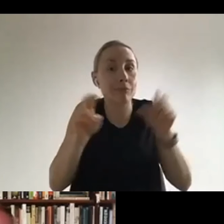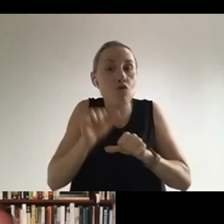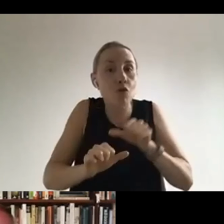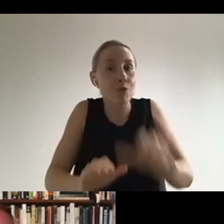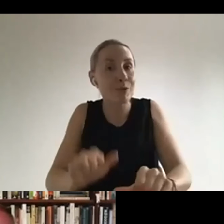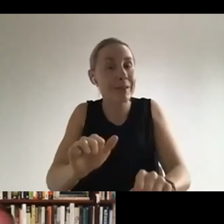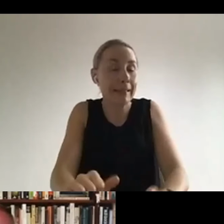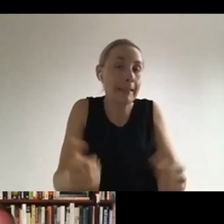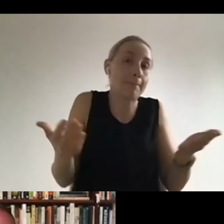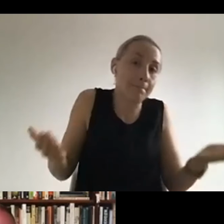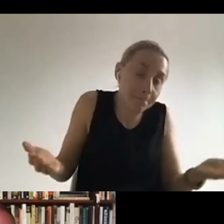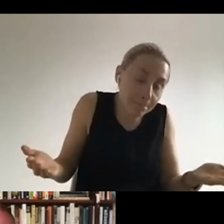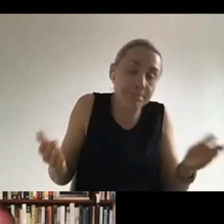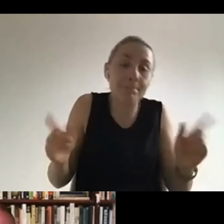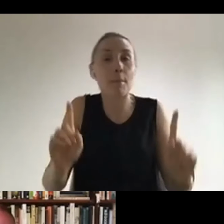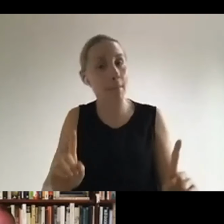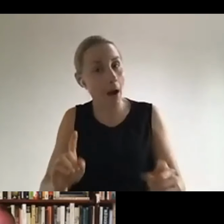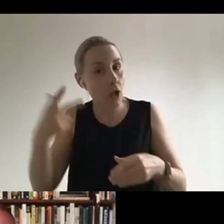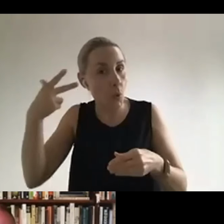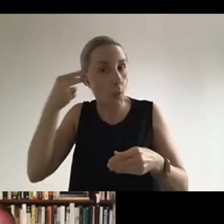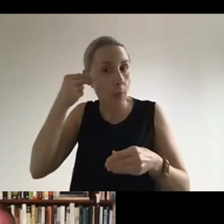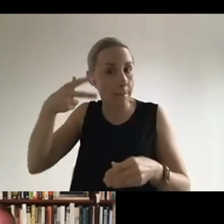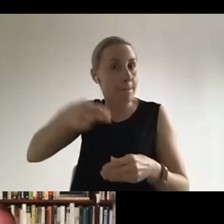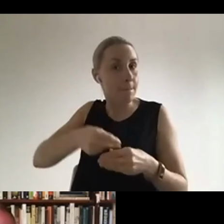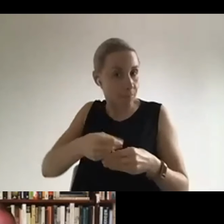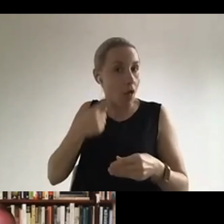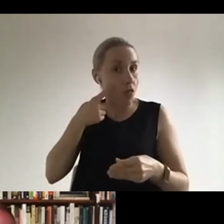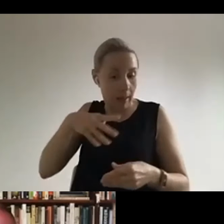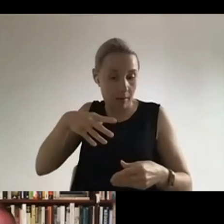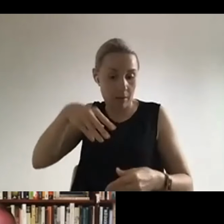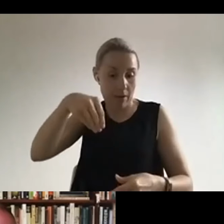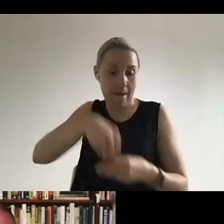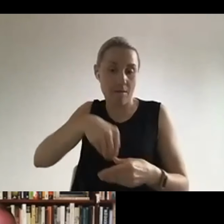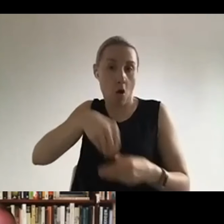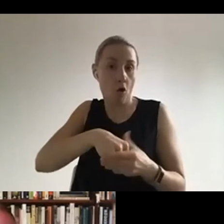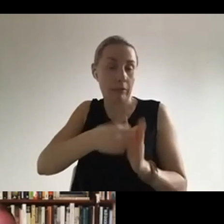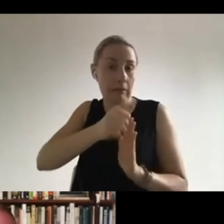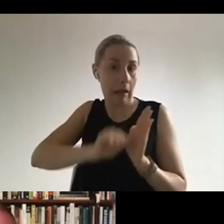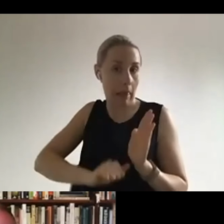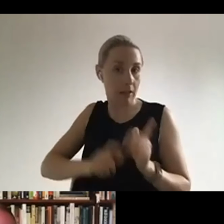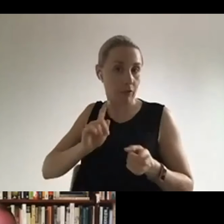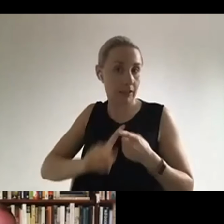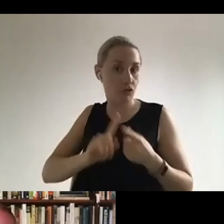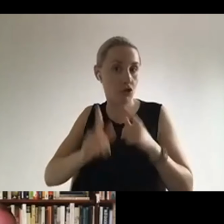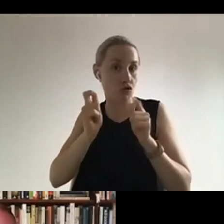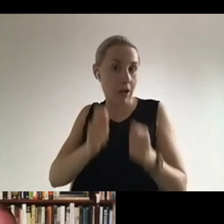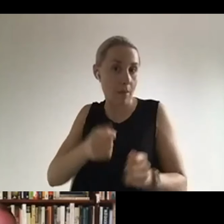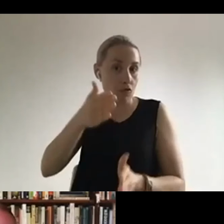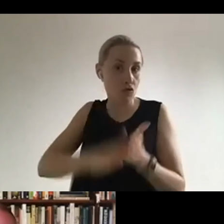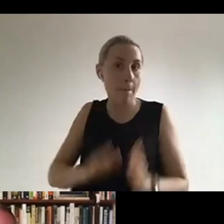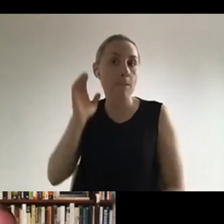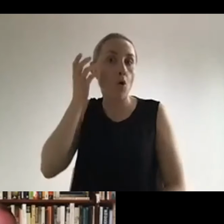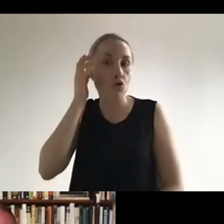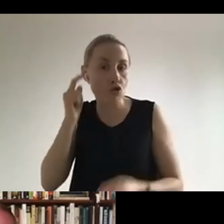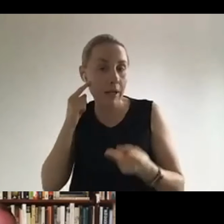the arsenal of treatments that audiologists and ENT surgeons will be able to offer